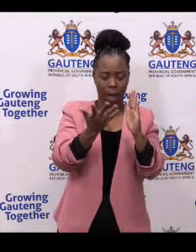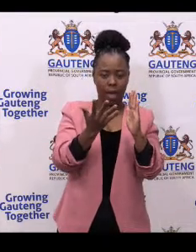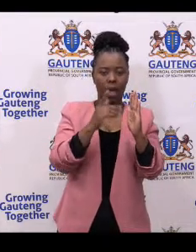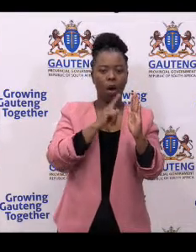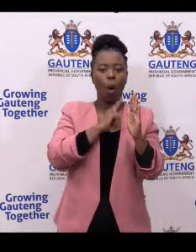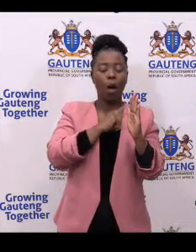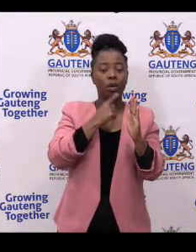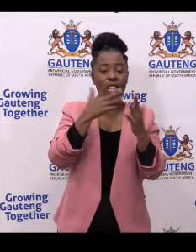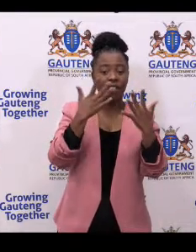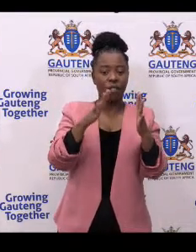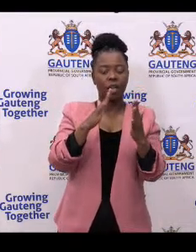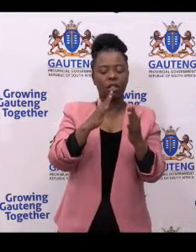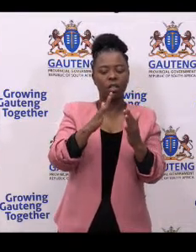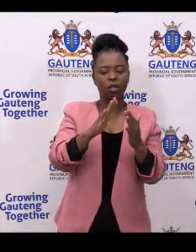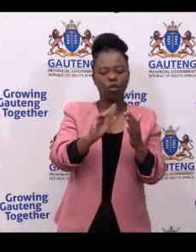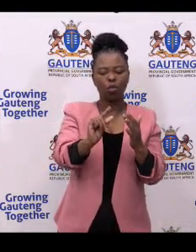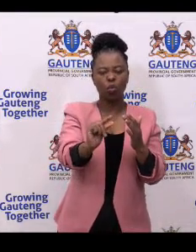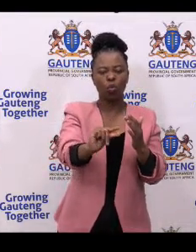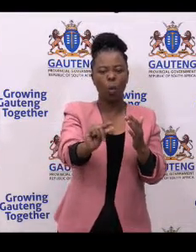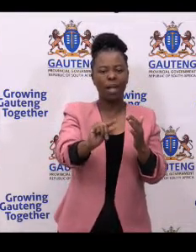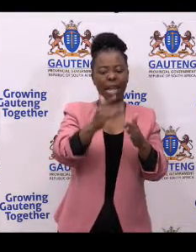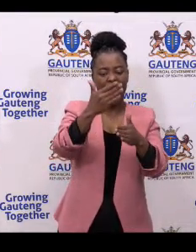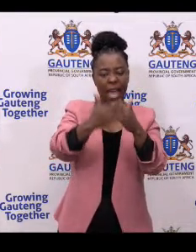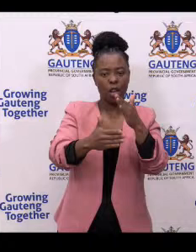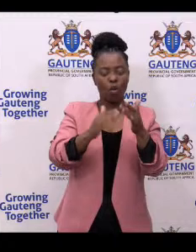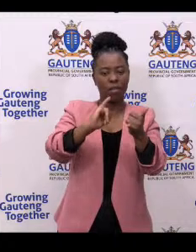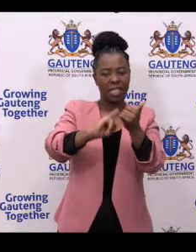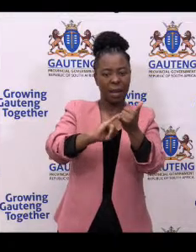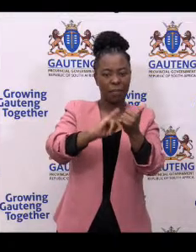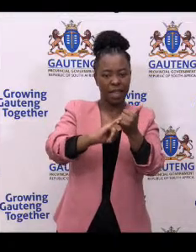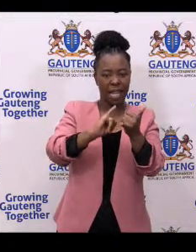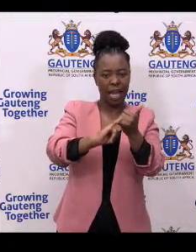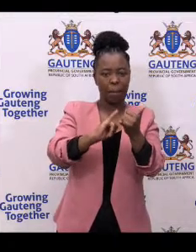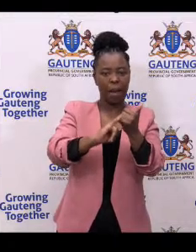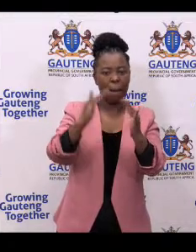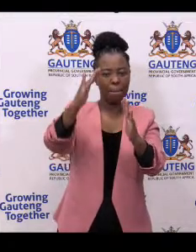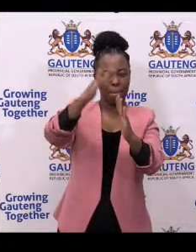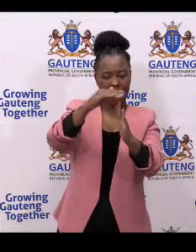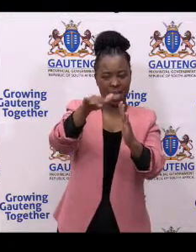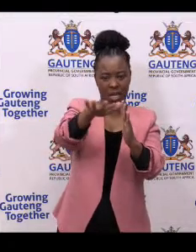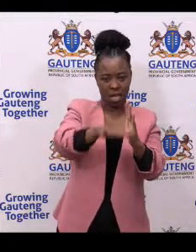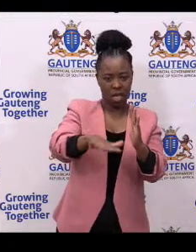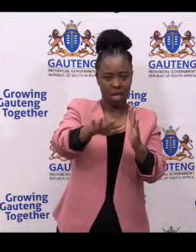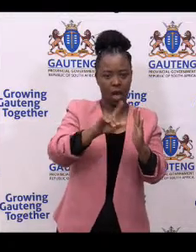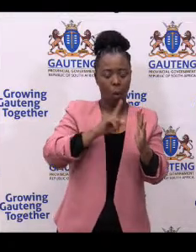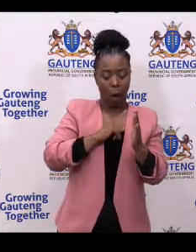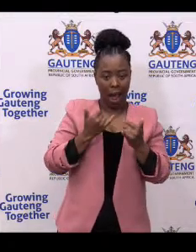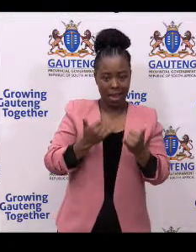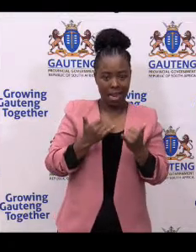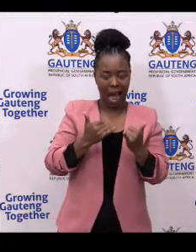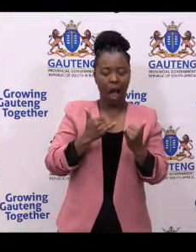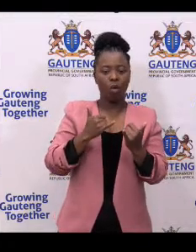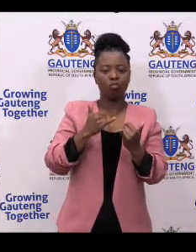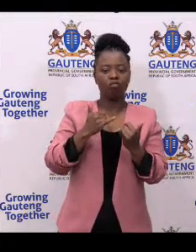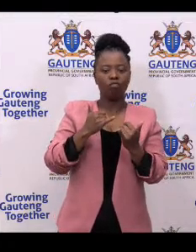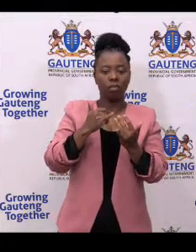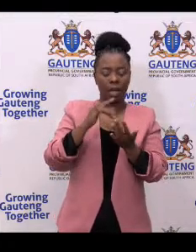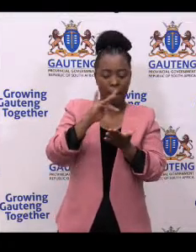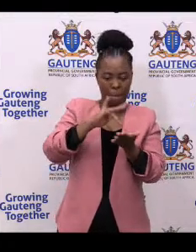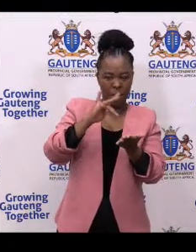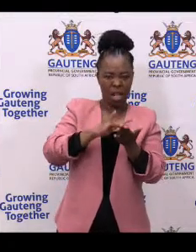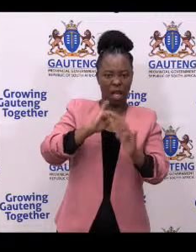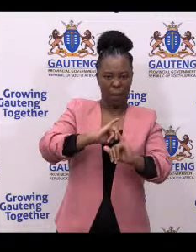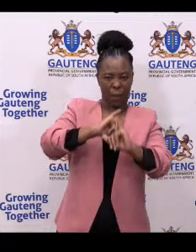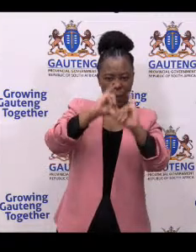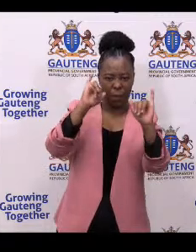towards mid-August, towards the end of September, and hopefully as we are in the middle of the storm, when we get there, we would